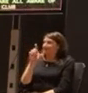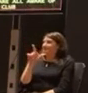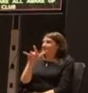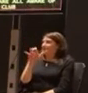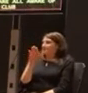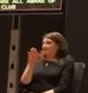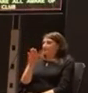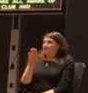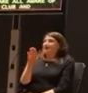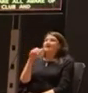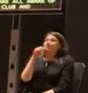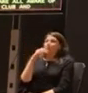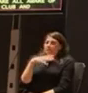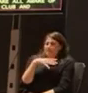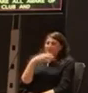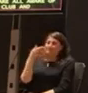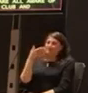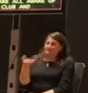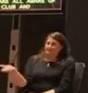from